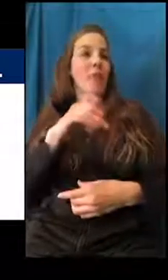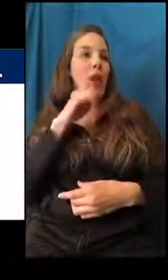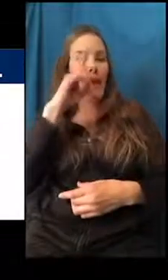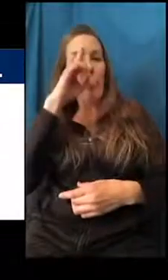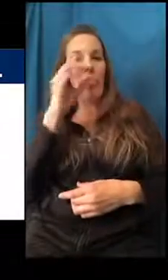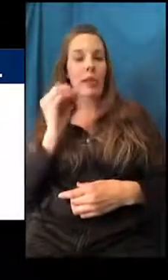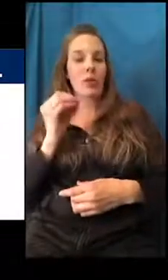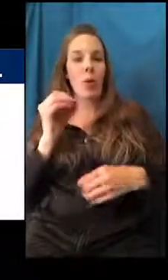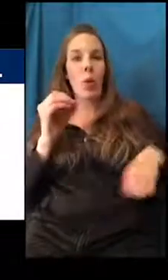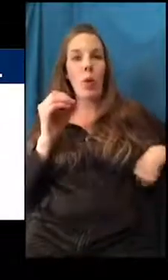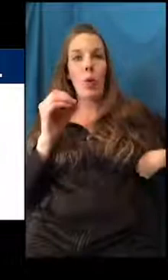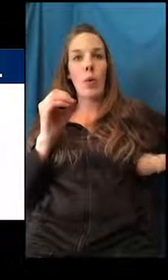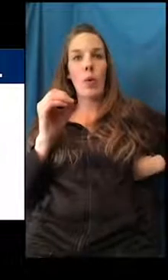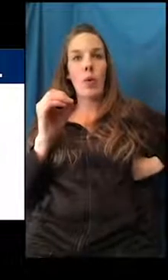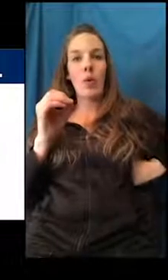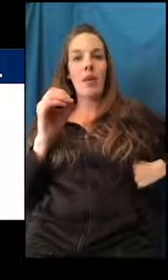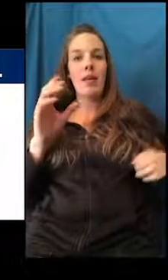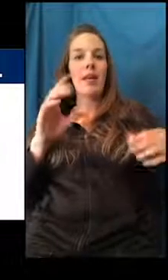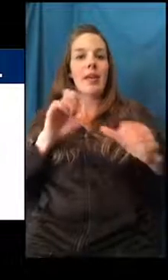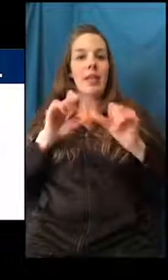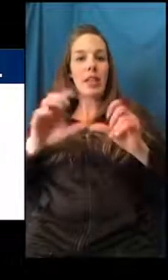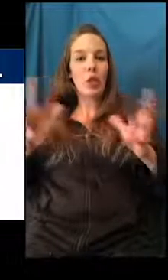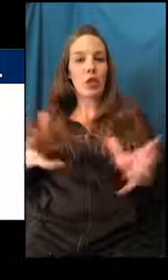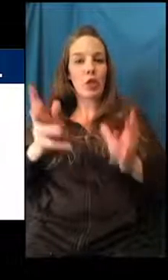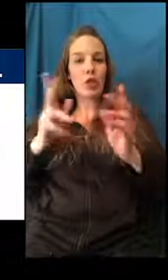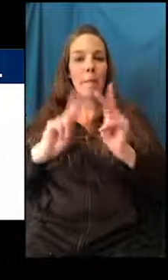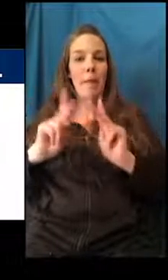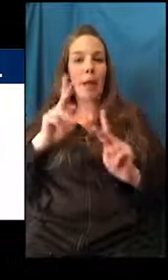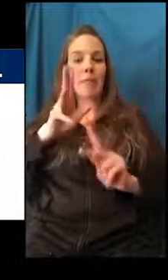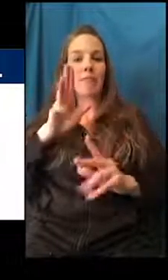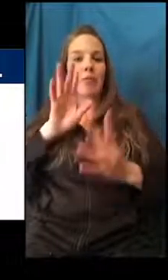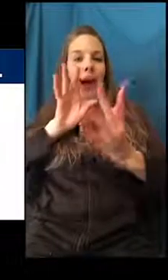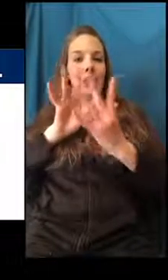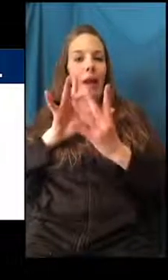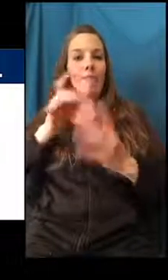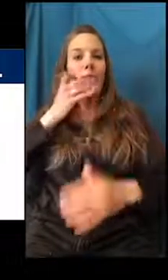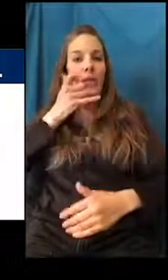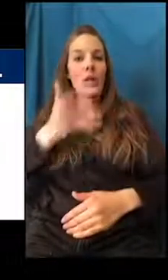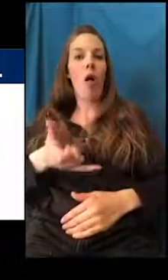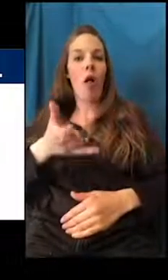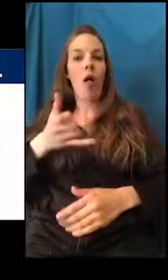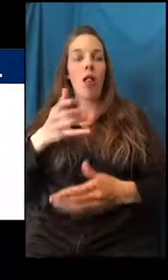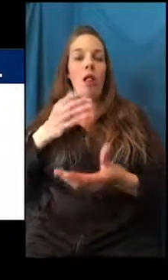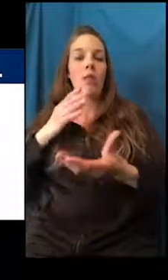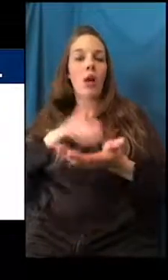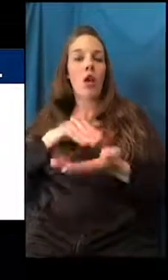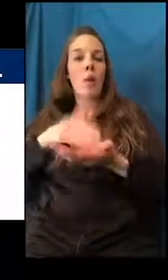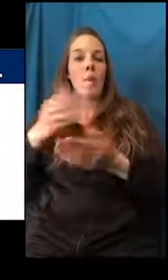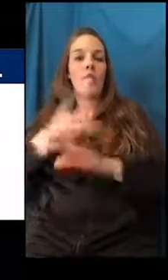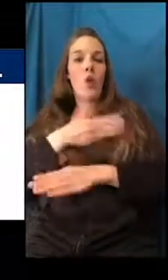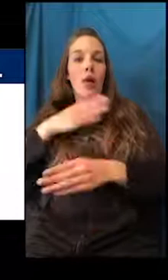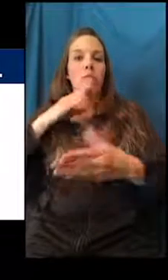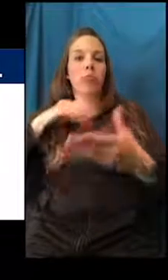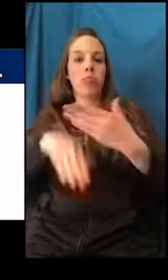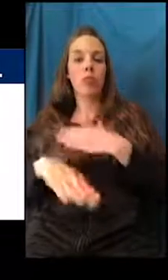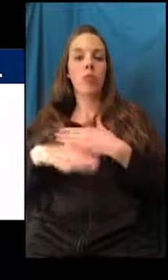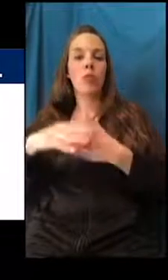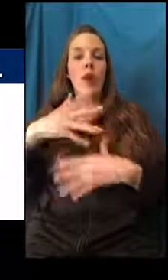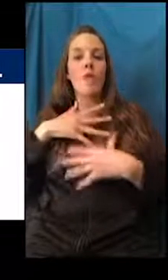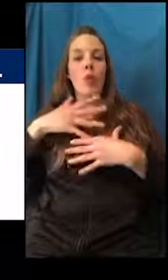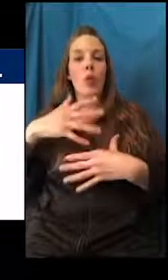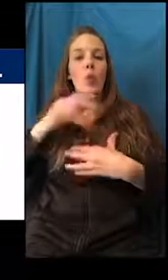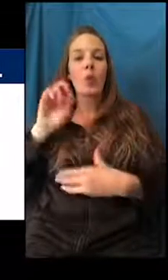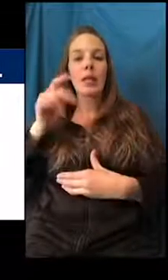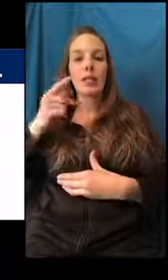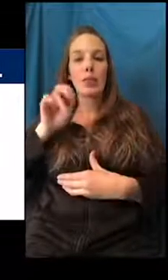want to continue to encourage people to contact, phone in, call their provider before just coming in. We have respiratory clinics set up that we